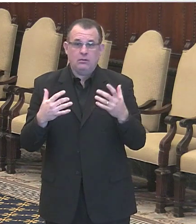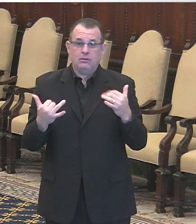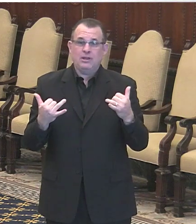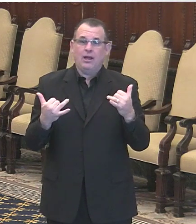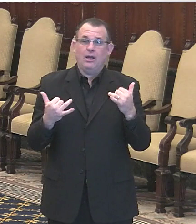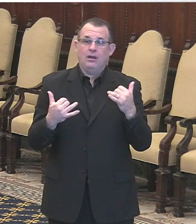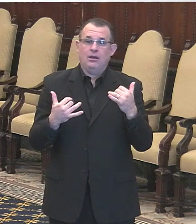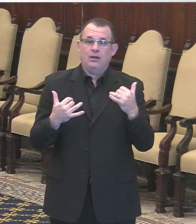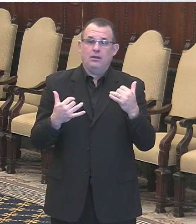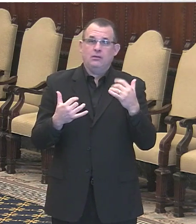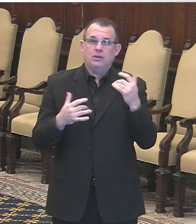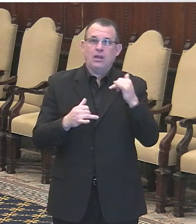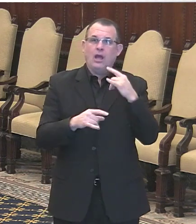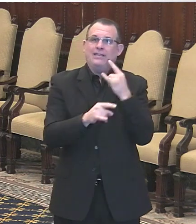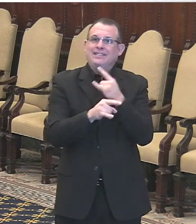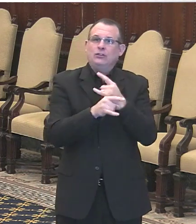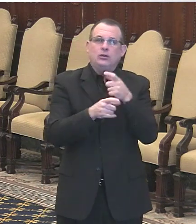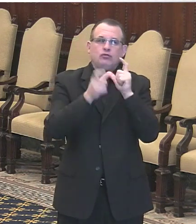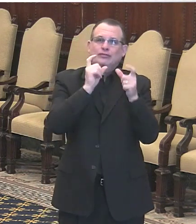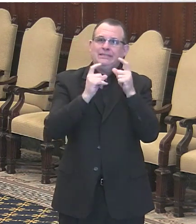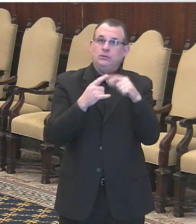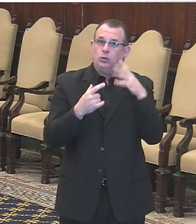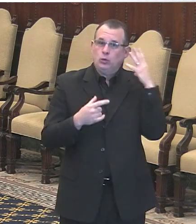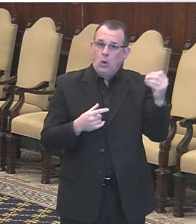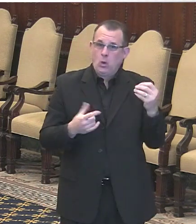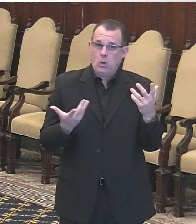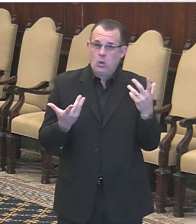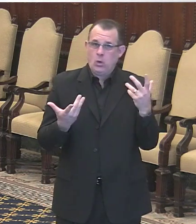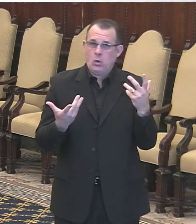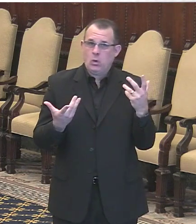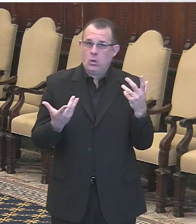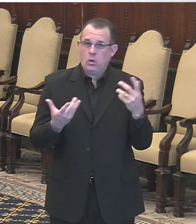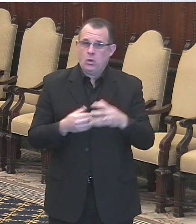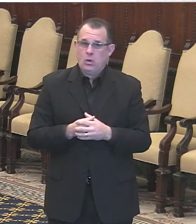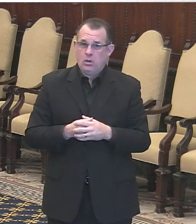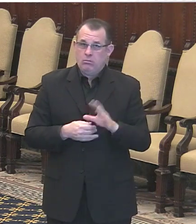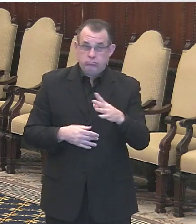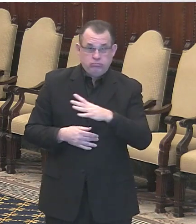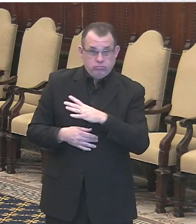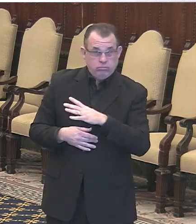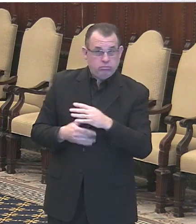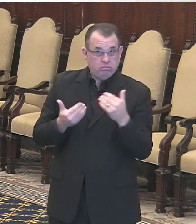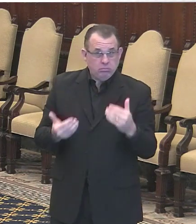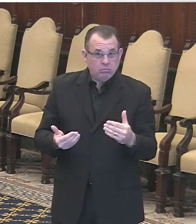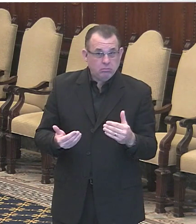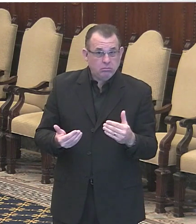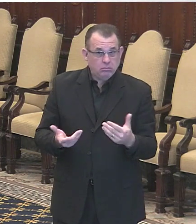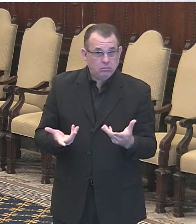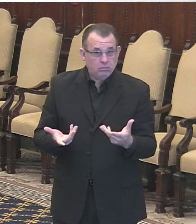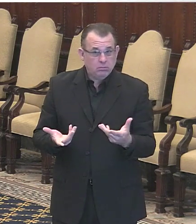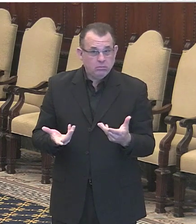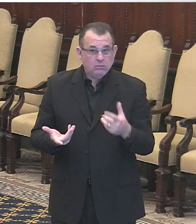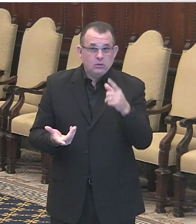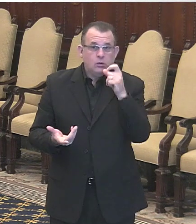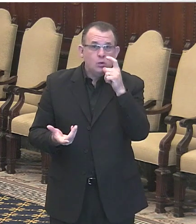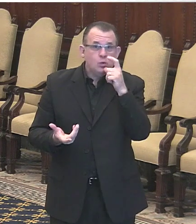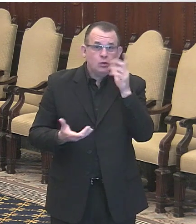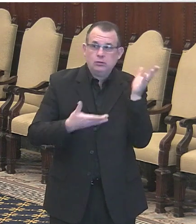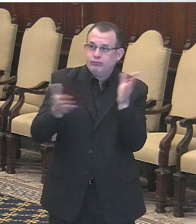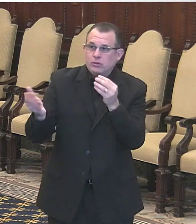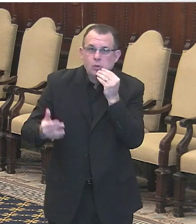jug of cosmopolitans wouldn't help both the bar restaurant owner and the people going home to enjoy a meal and